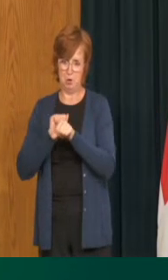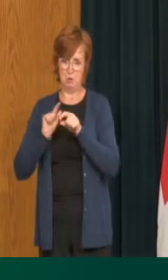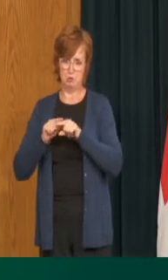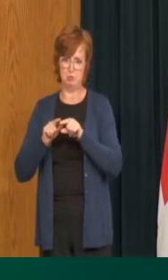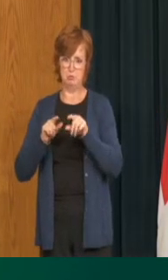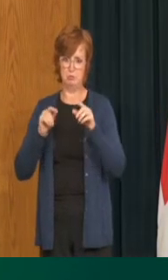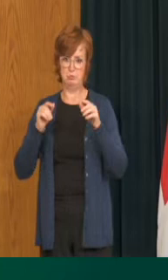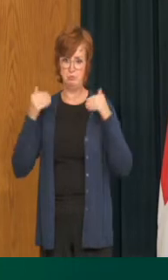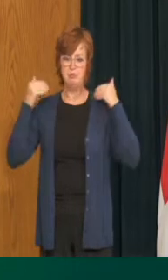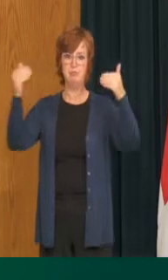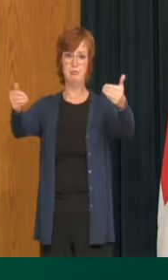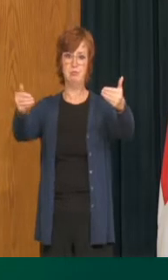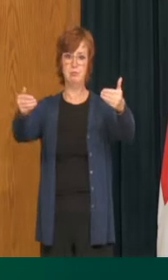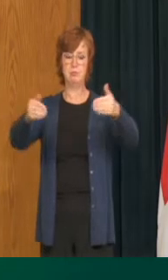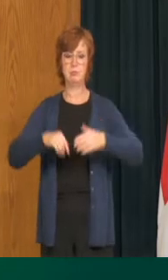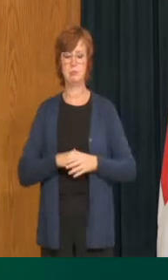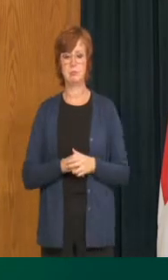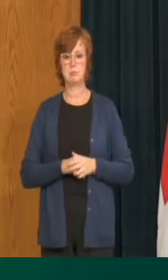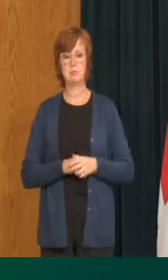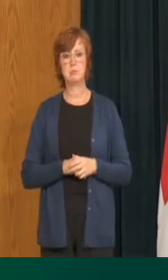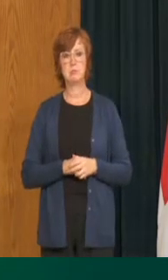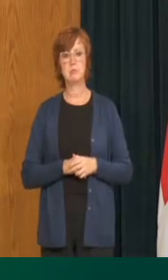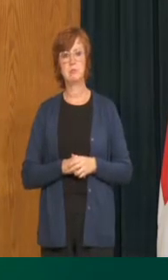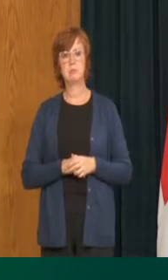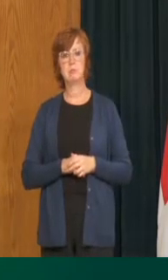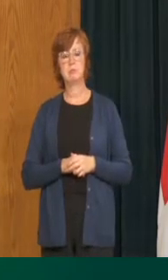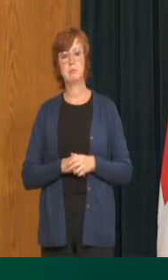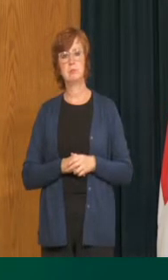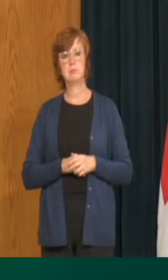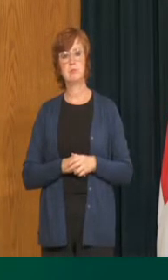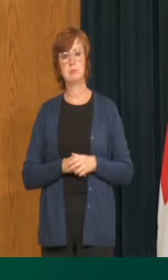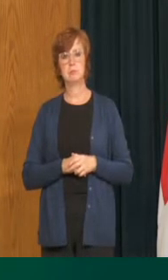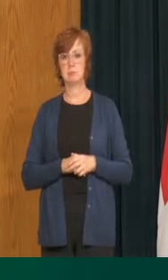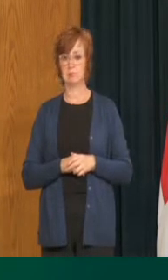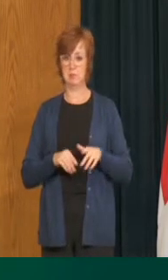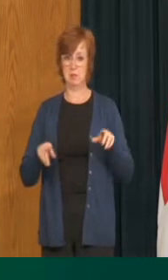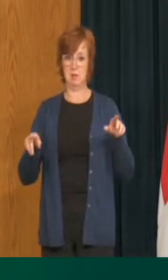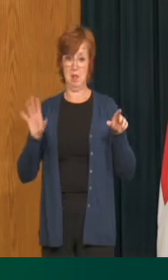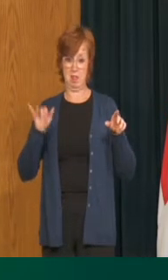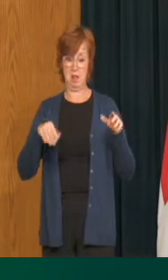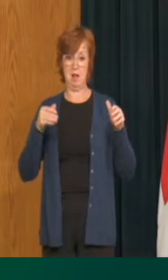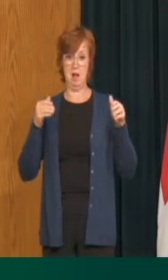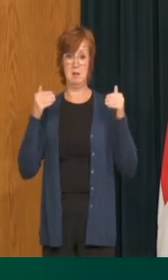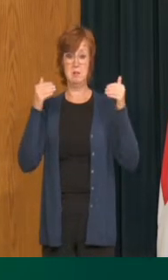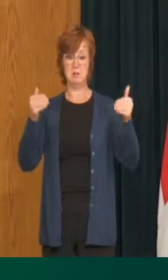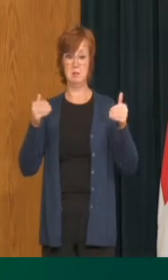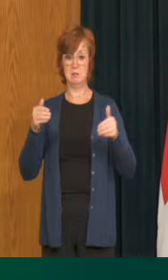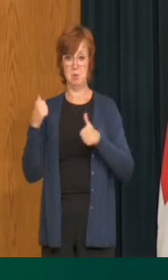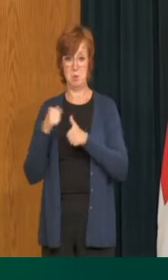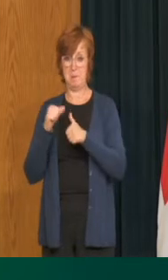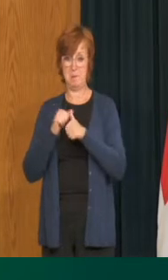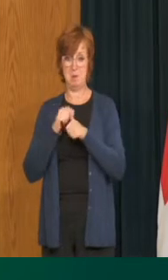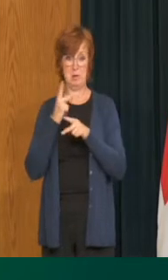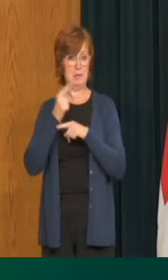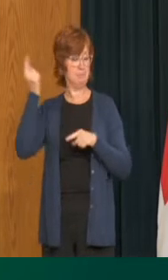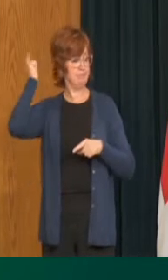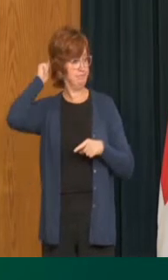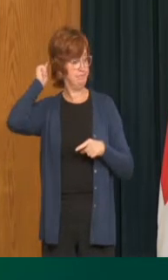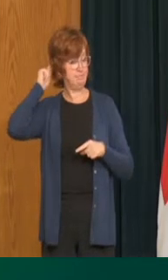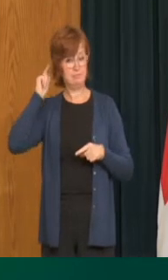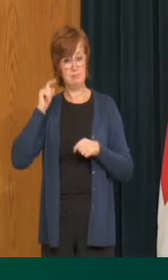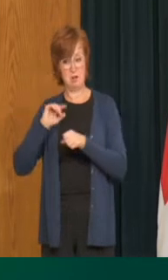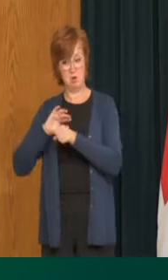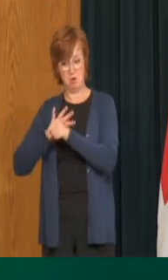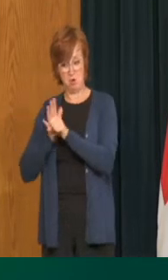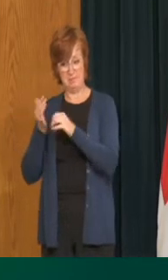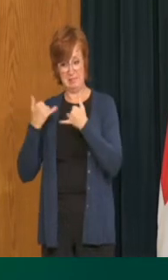also important for us to realize that this virus is still present. So as we move forward, and we've been meeting with industries as